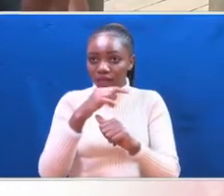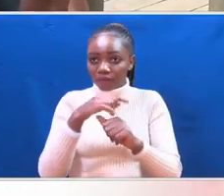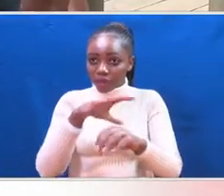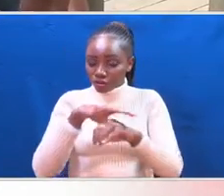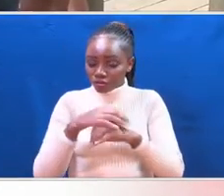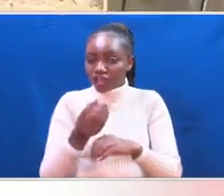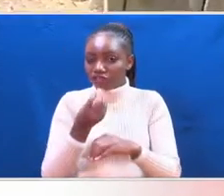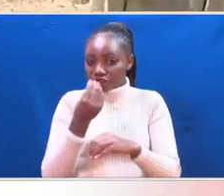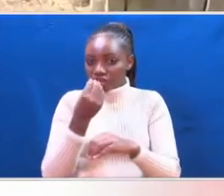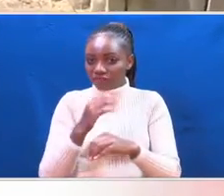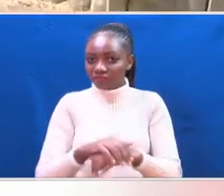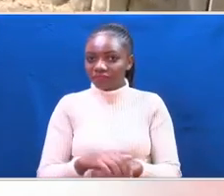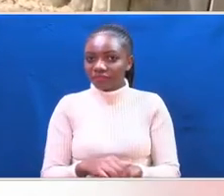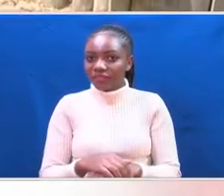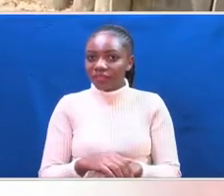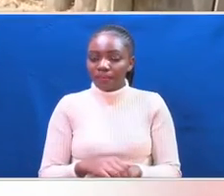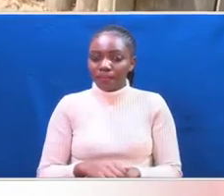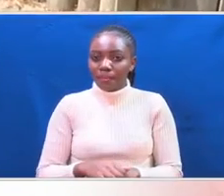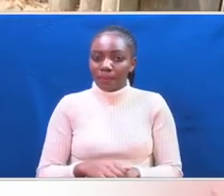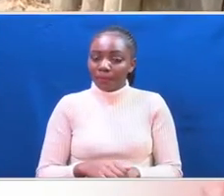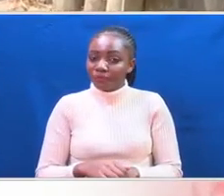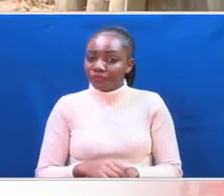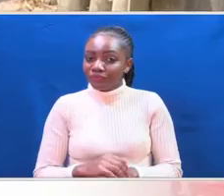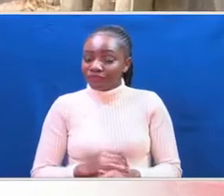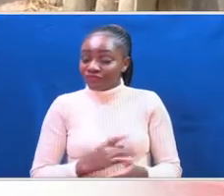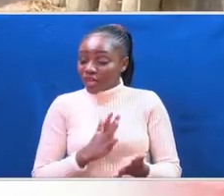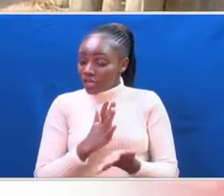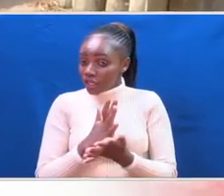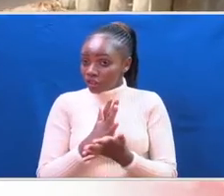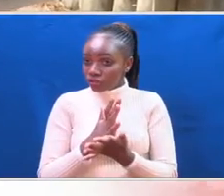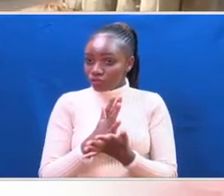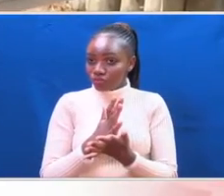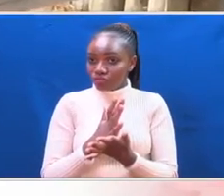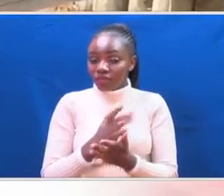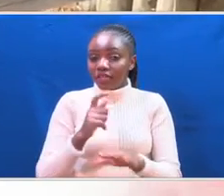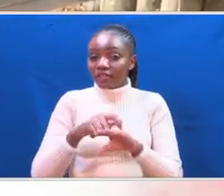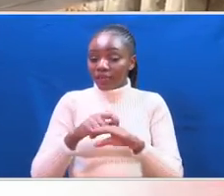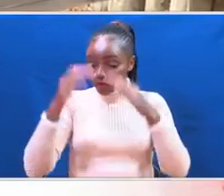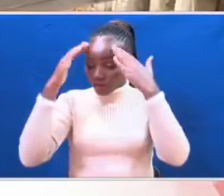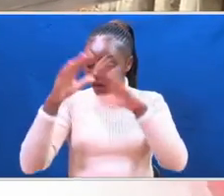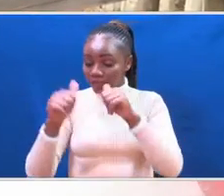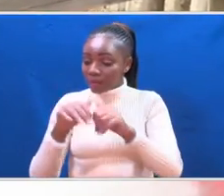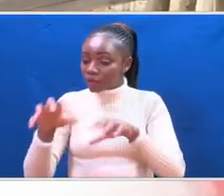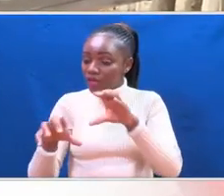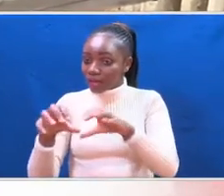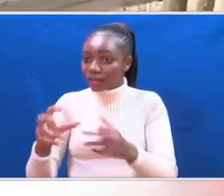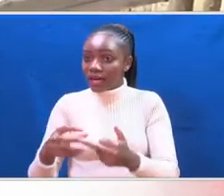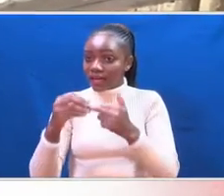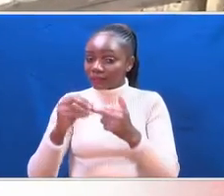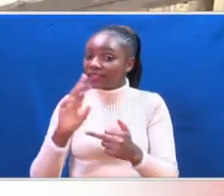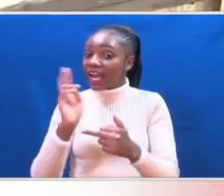They say disability is not inability, and even when it comes to animals, and especially wildlife.